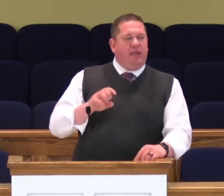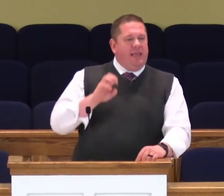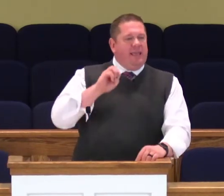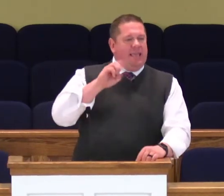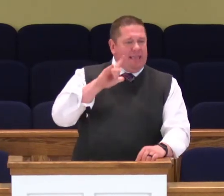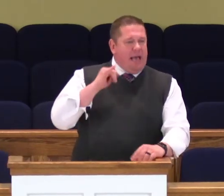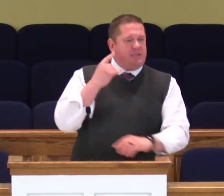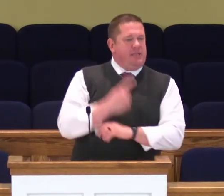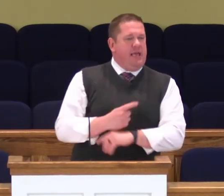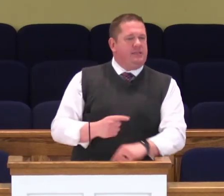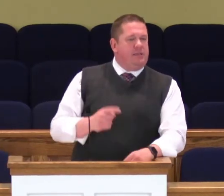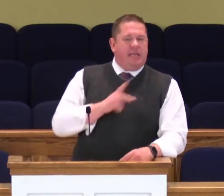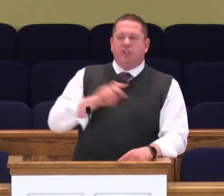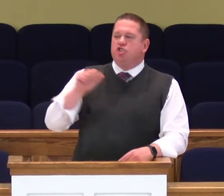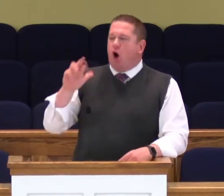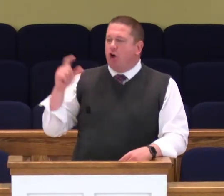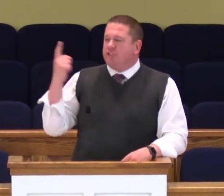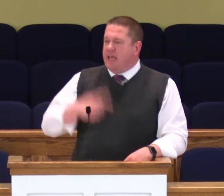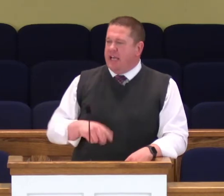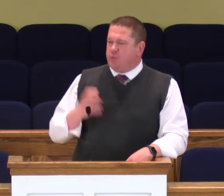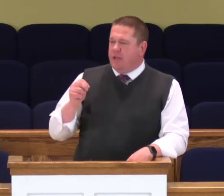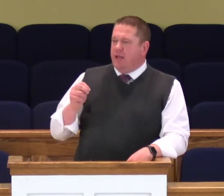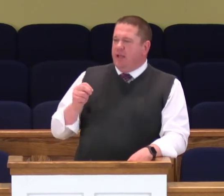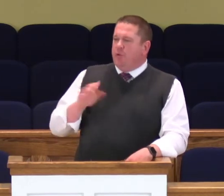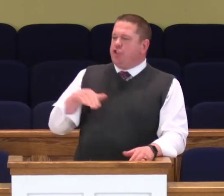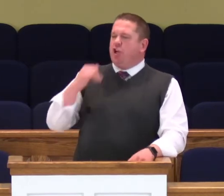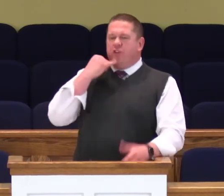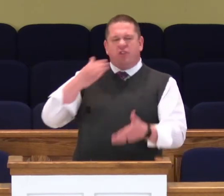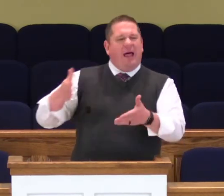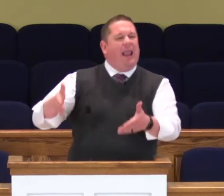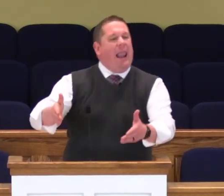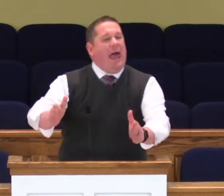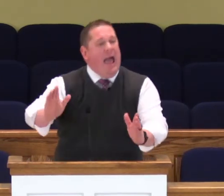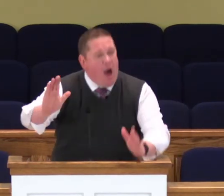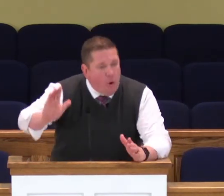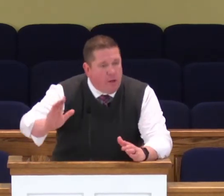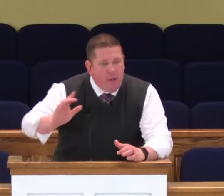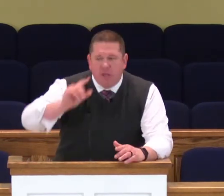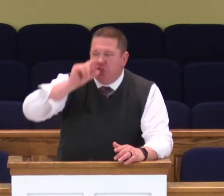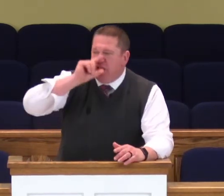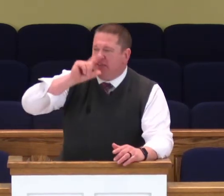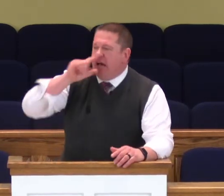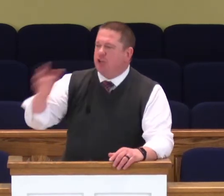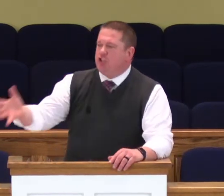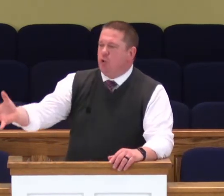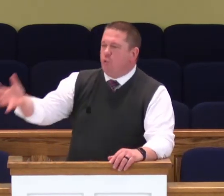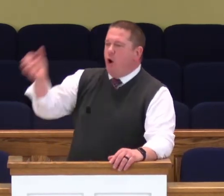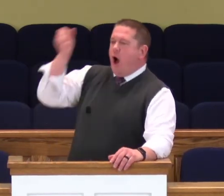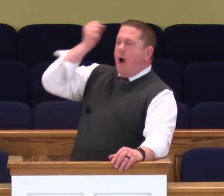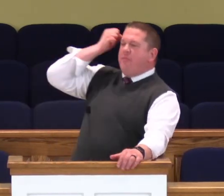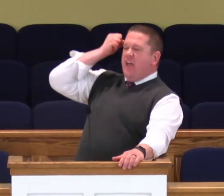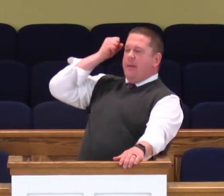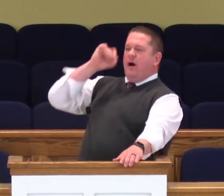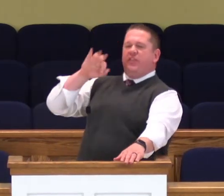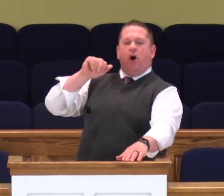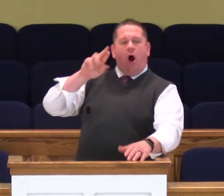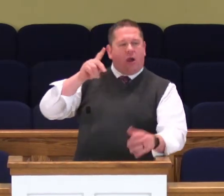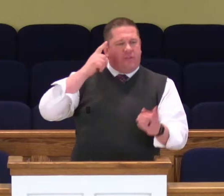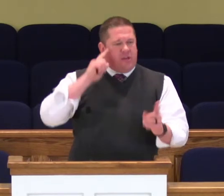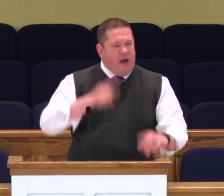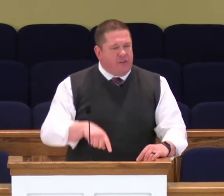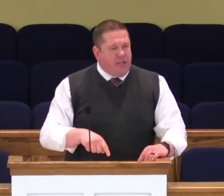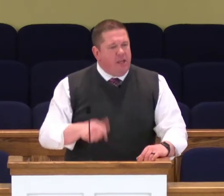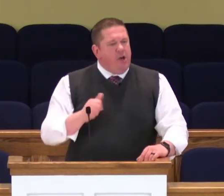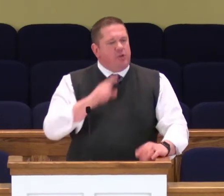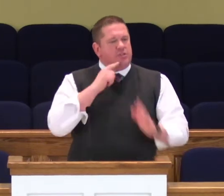during Eli's days and King Saul's days, when the children of Israel allowed Gentiles to rob them of the Ark